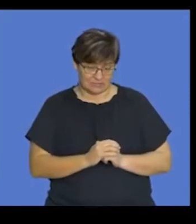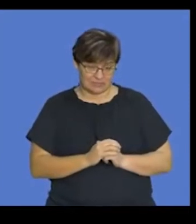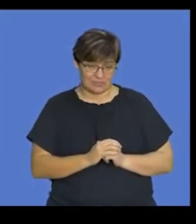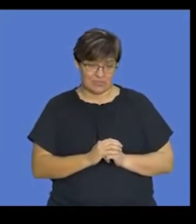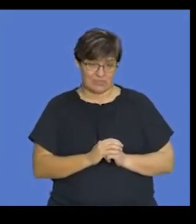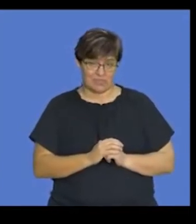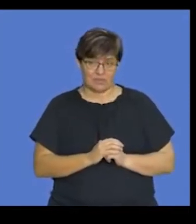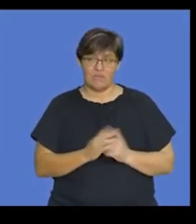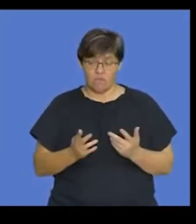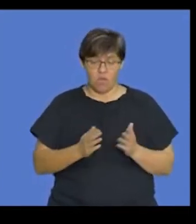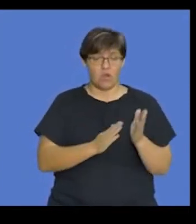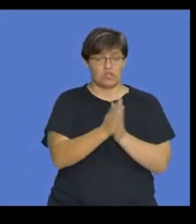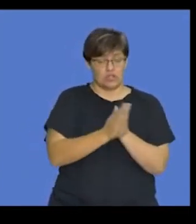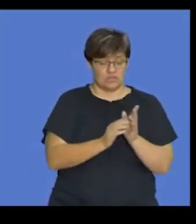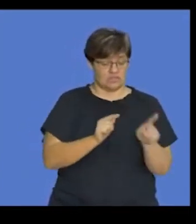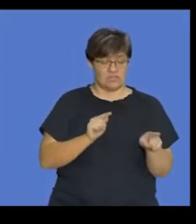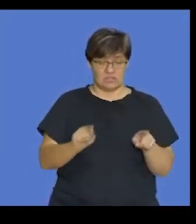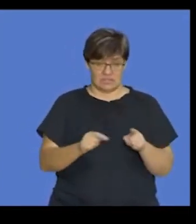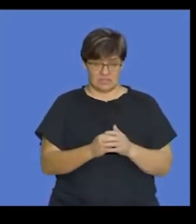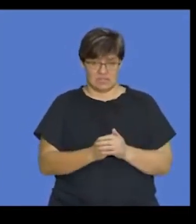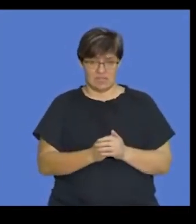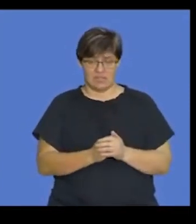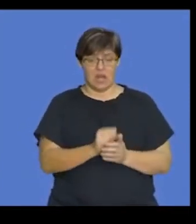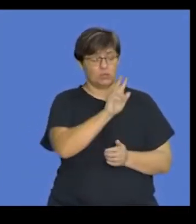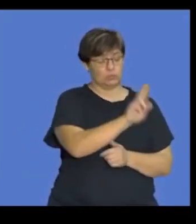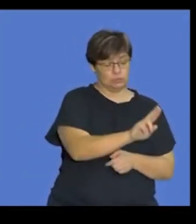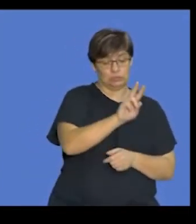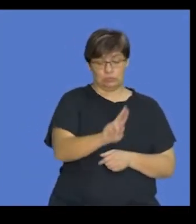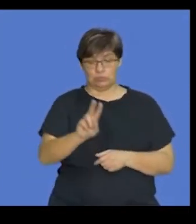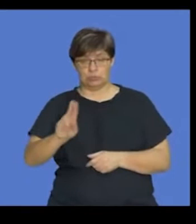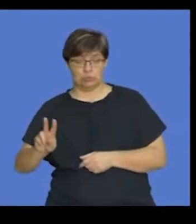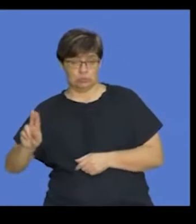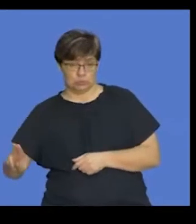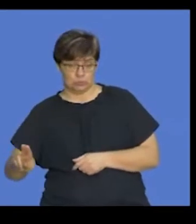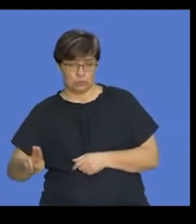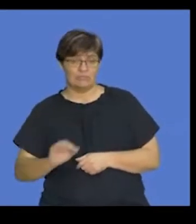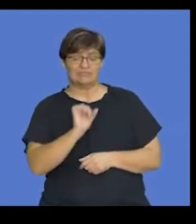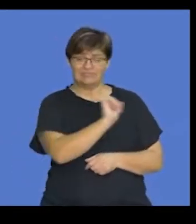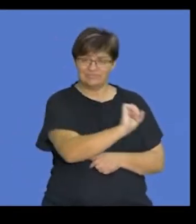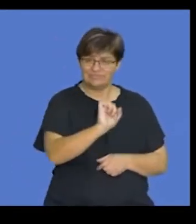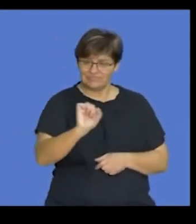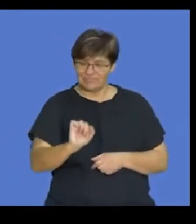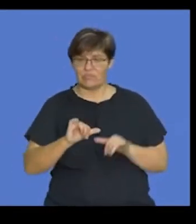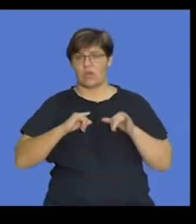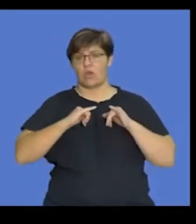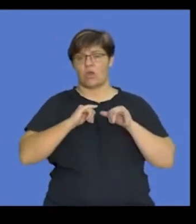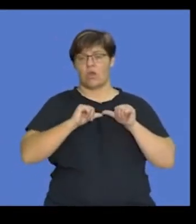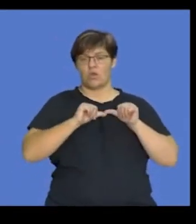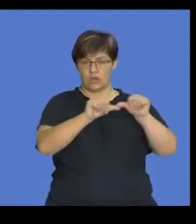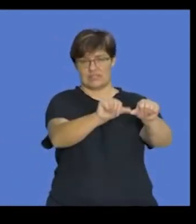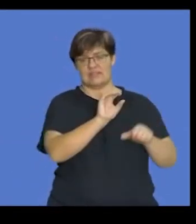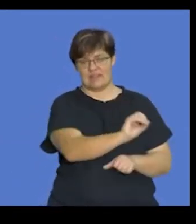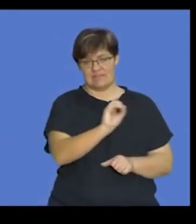proportionality, okay? For two surfaces, every pair of surfaces has a